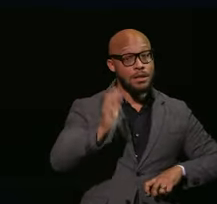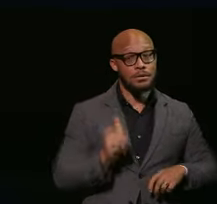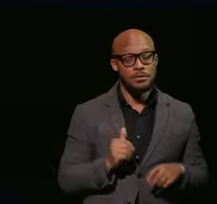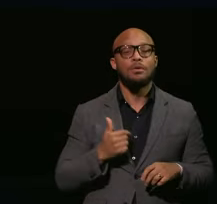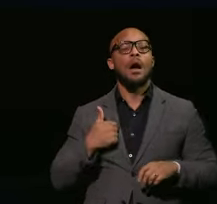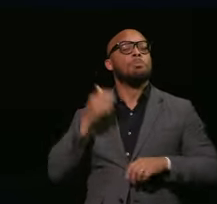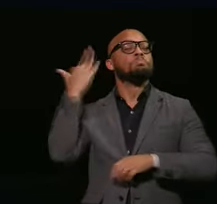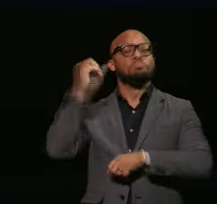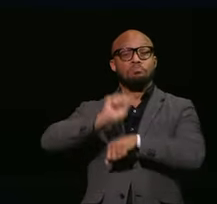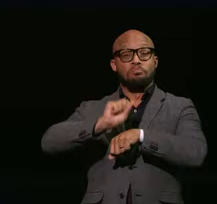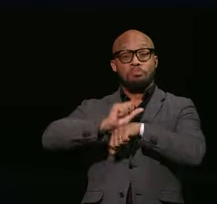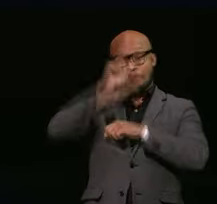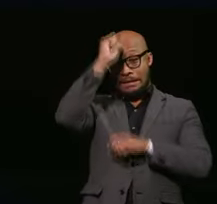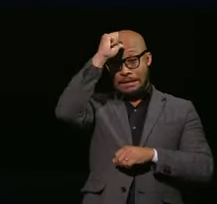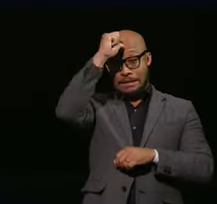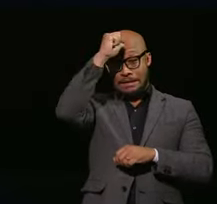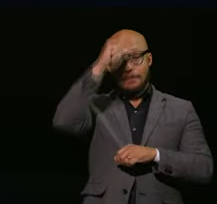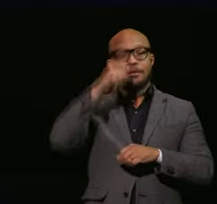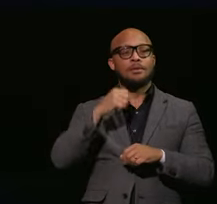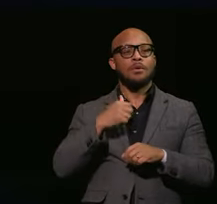that I really had no right to judge